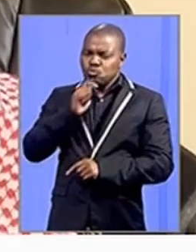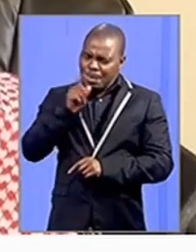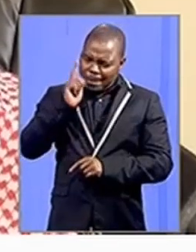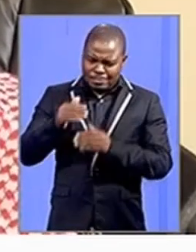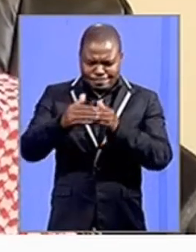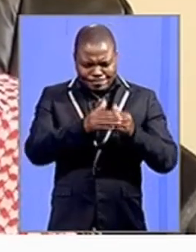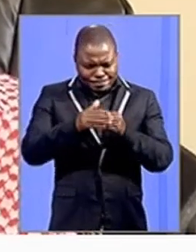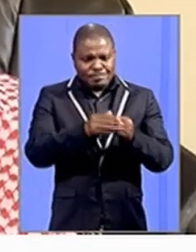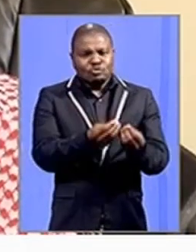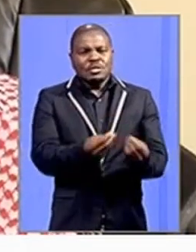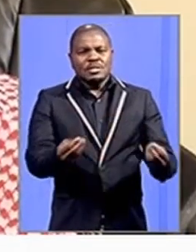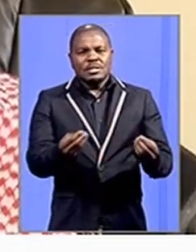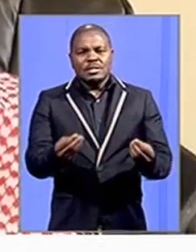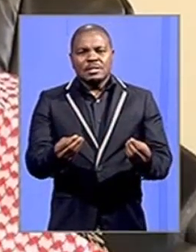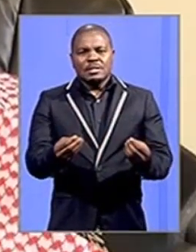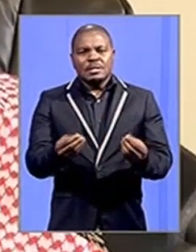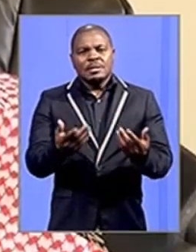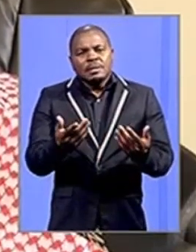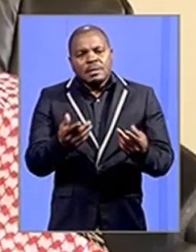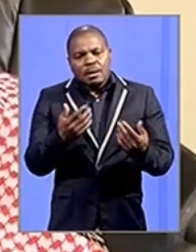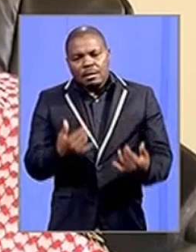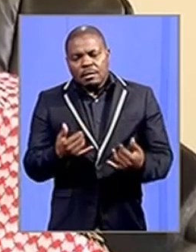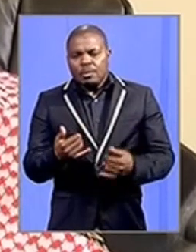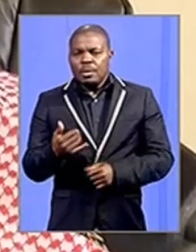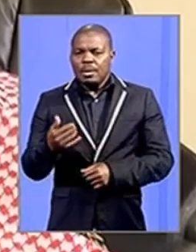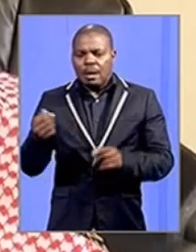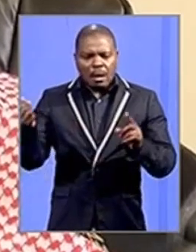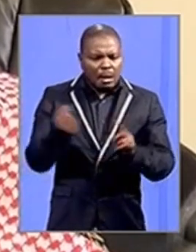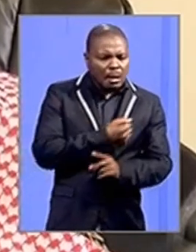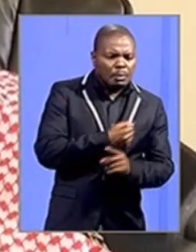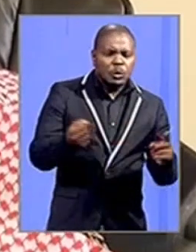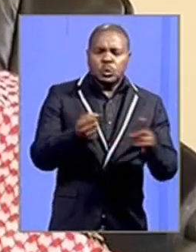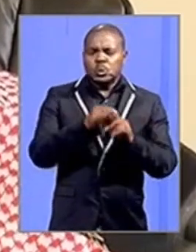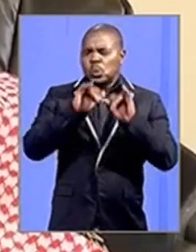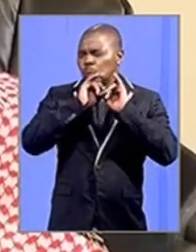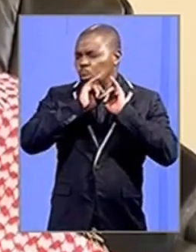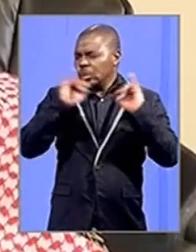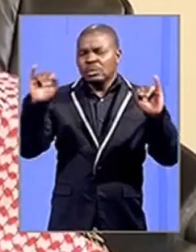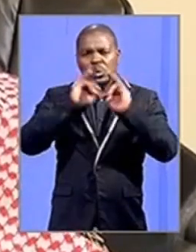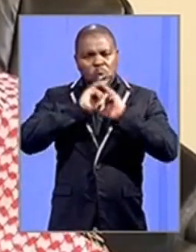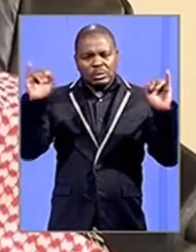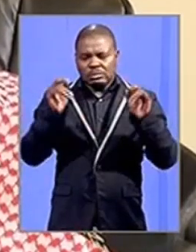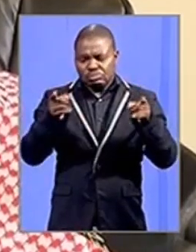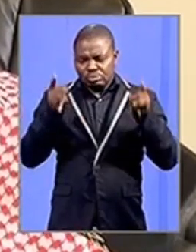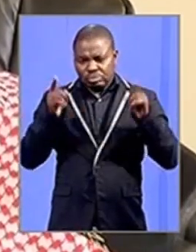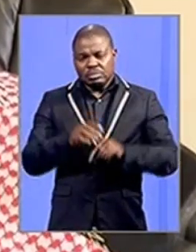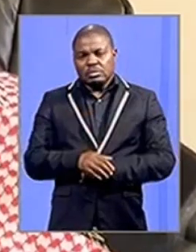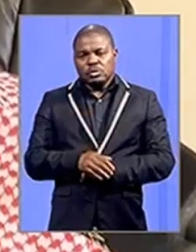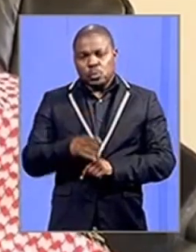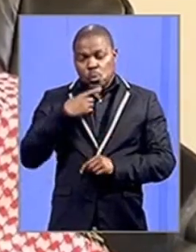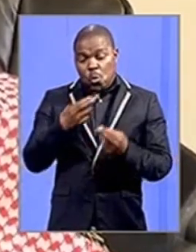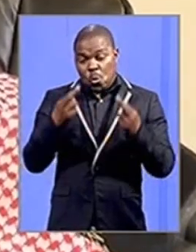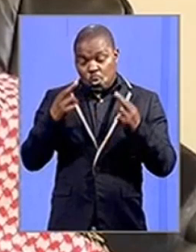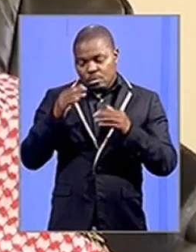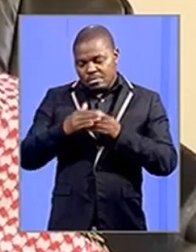is taking care of these children who has abused them in such a horrible and vile way, and we are hoping that the